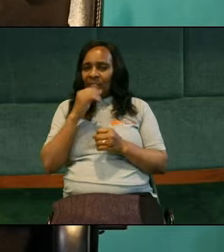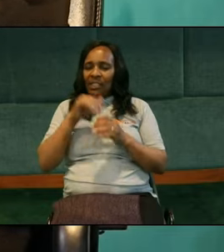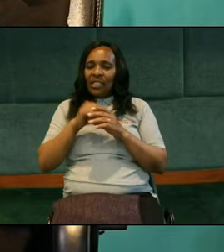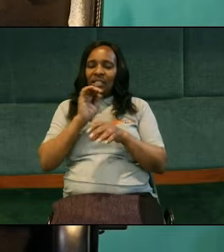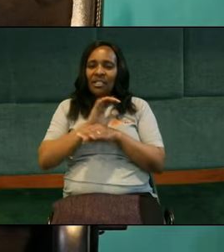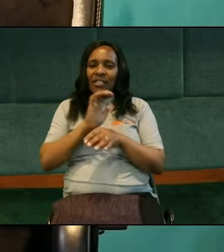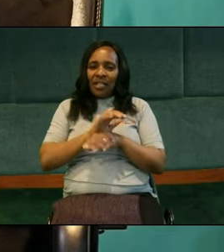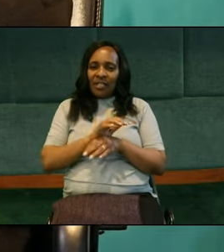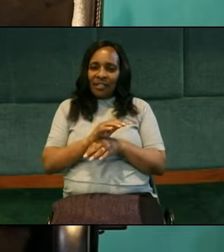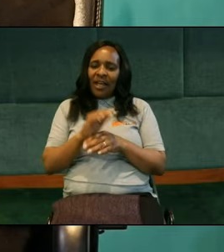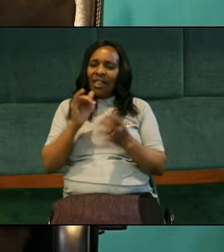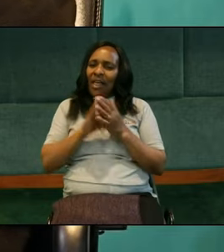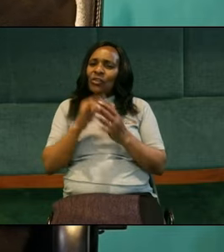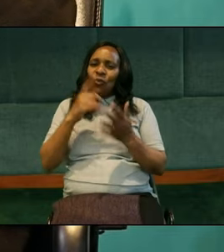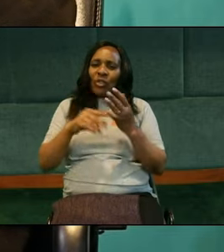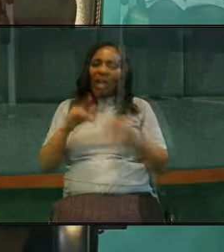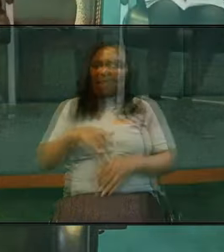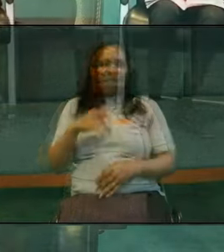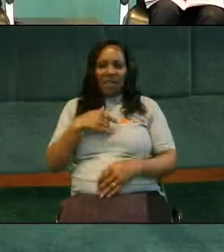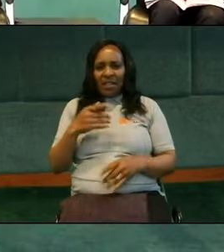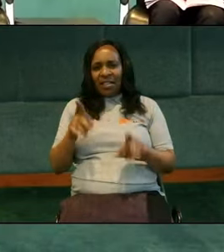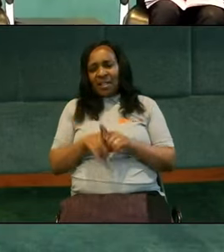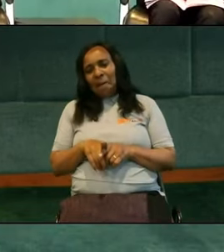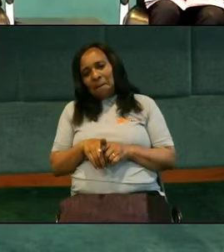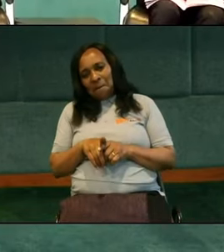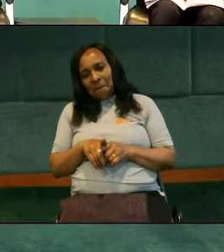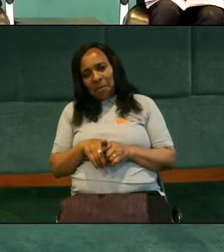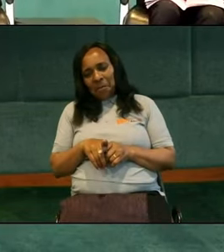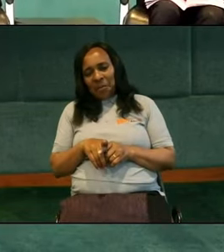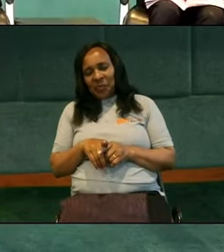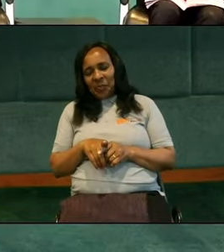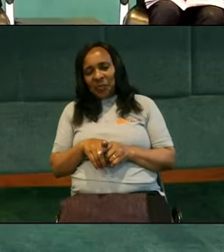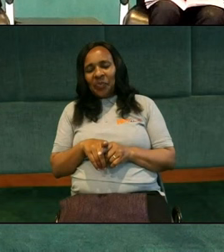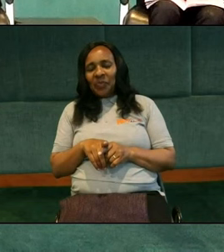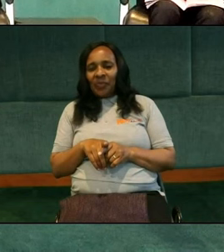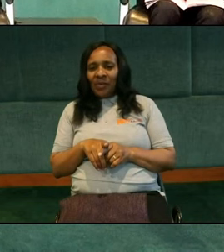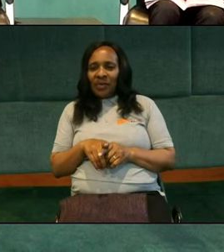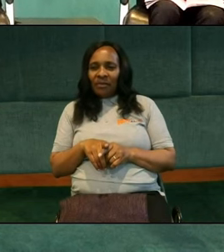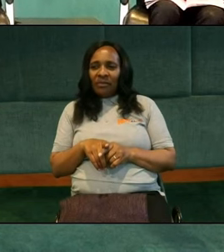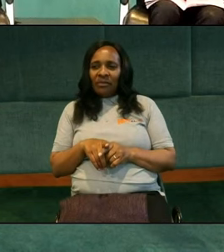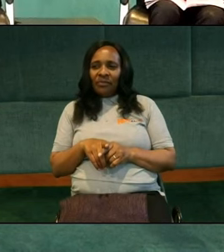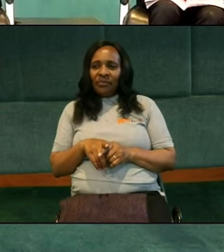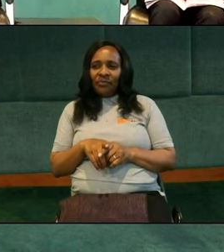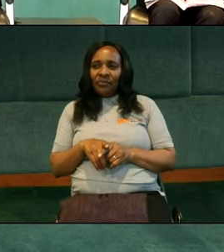Yeah, that's what I feel like. Amen. Mm-hmm. Okay, for me, I think